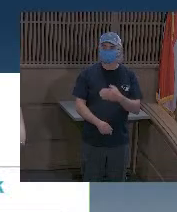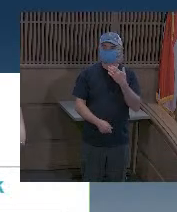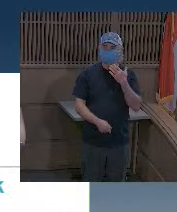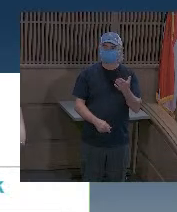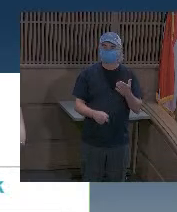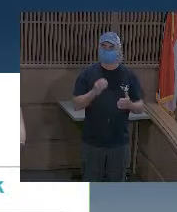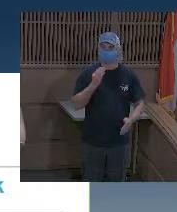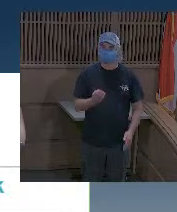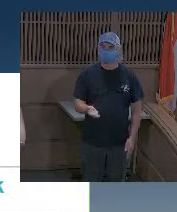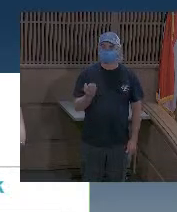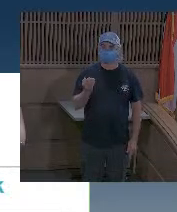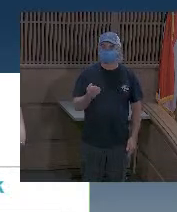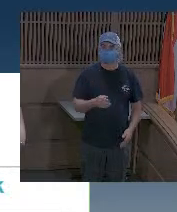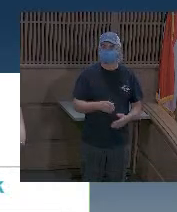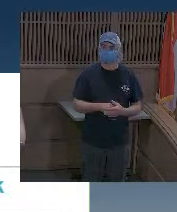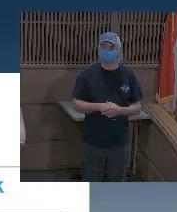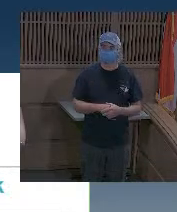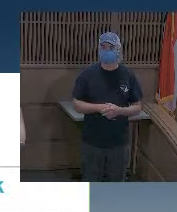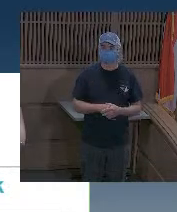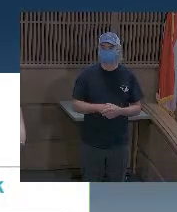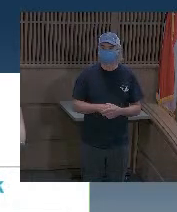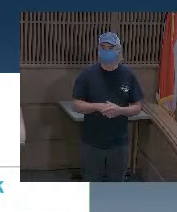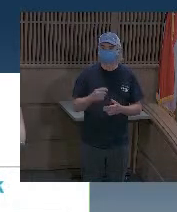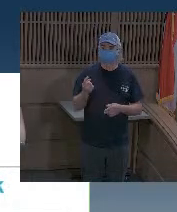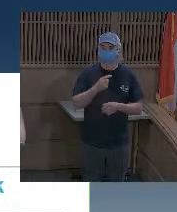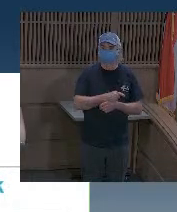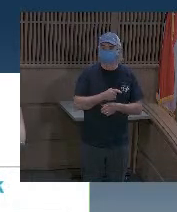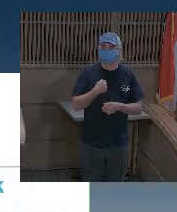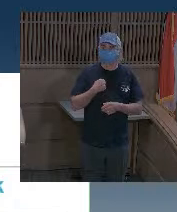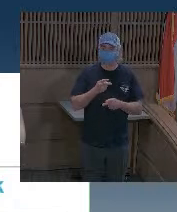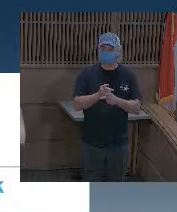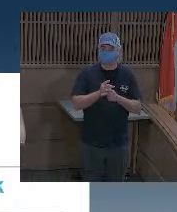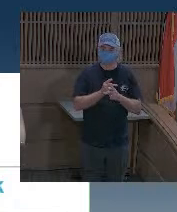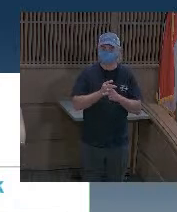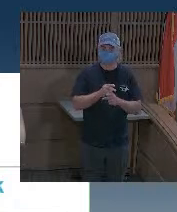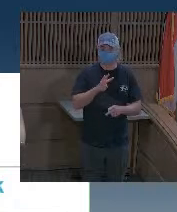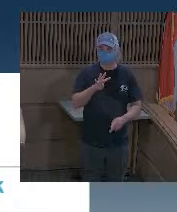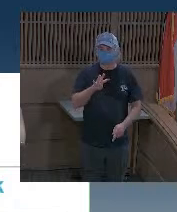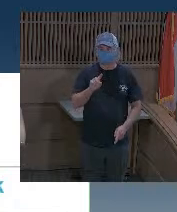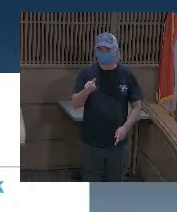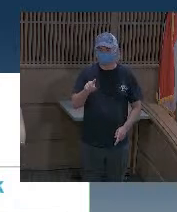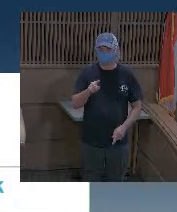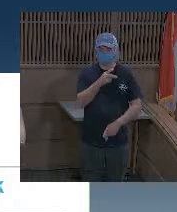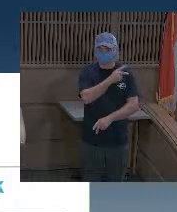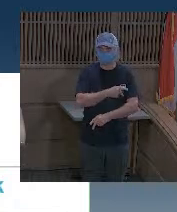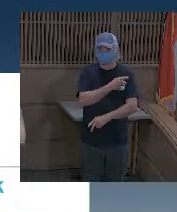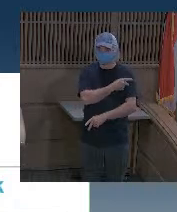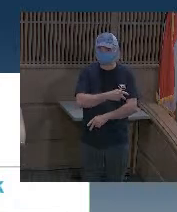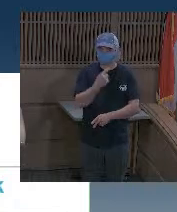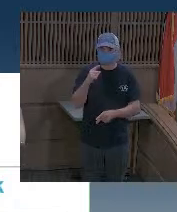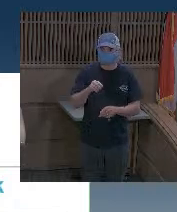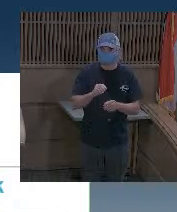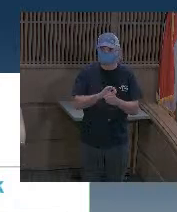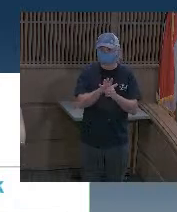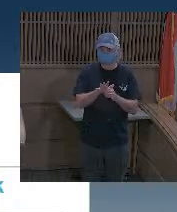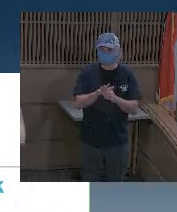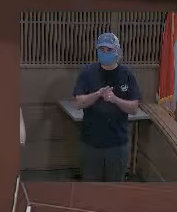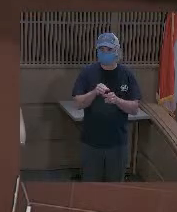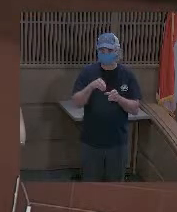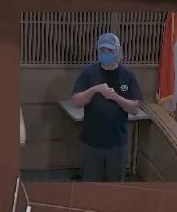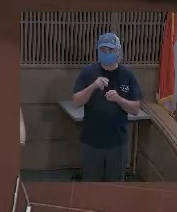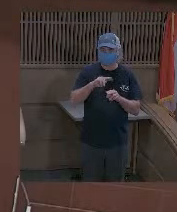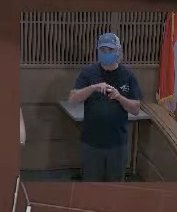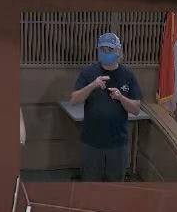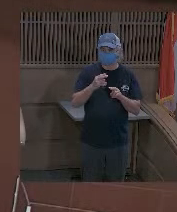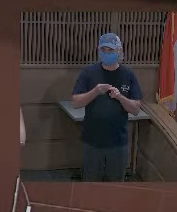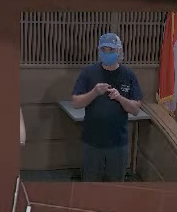Thank you and good morning. Today we're caring for 41 COVID patients in our throughout our health system, and that